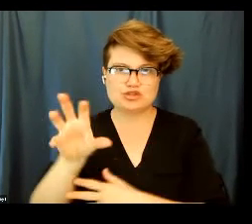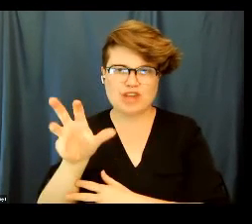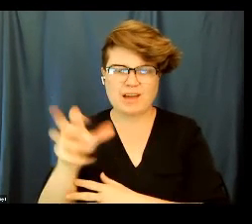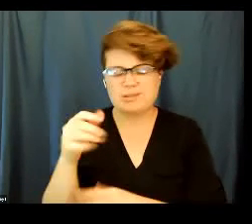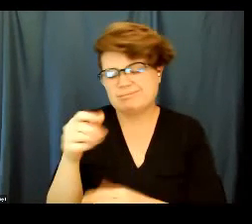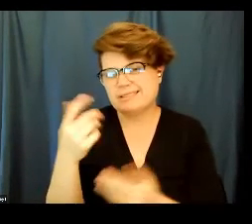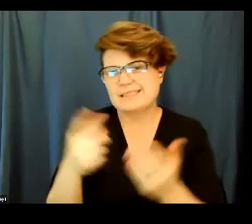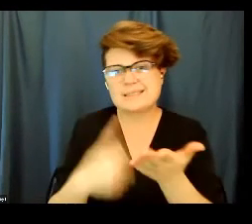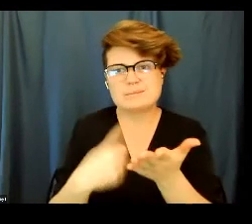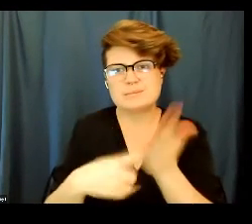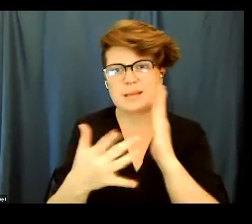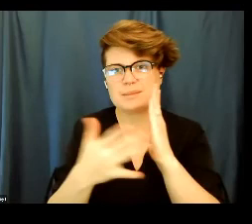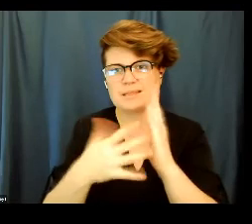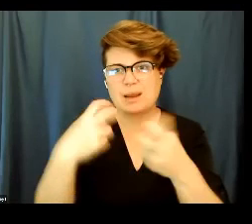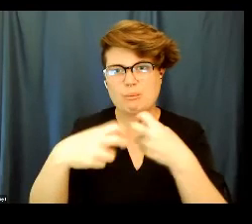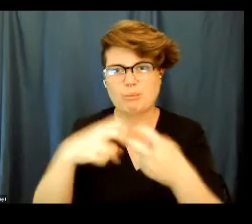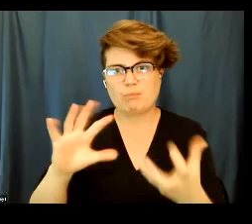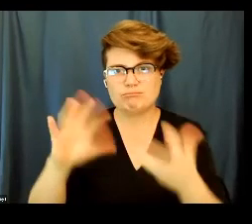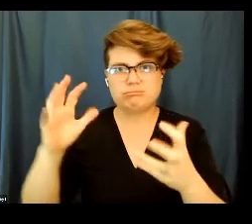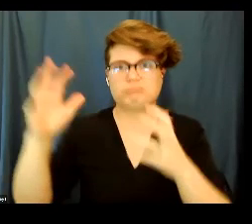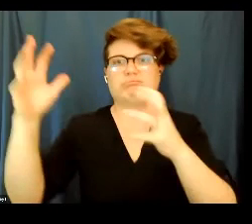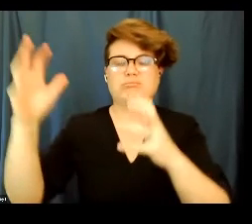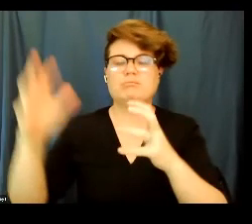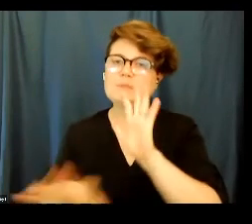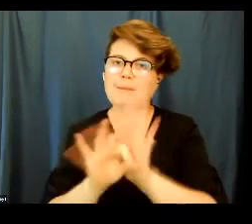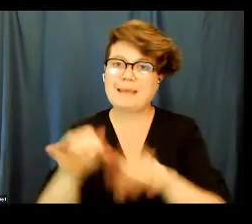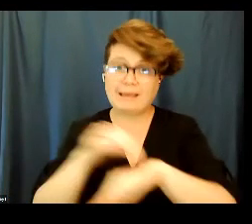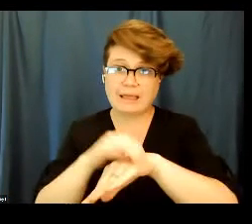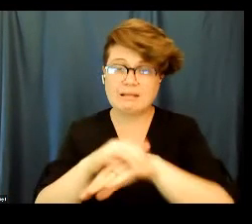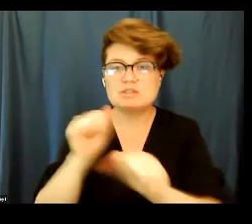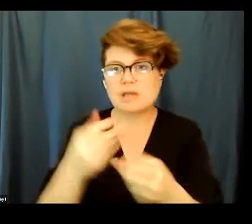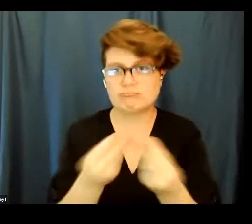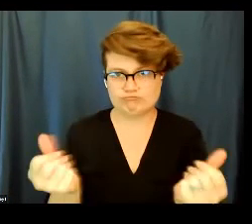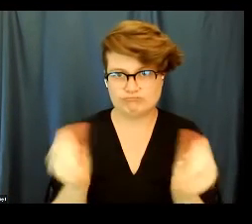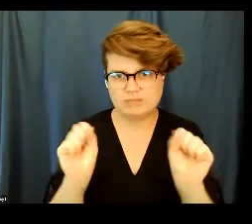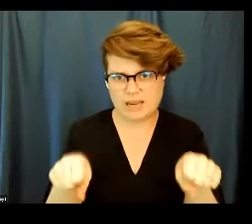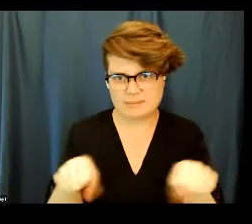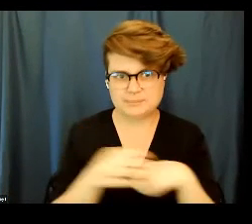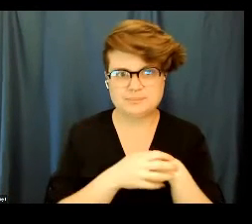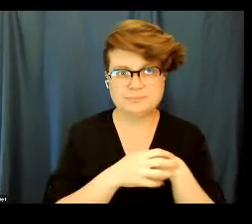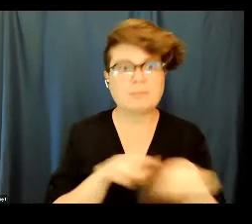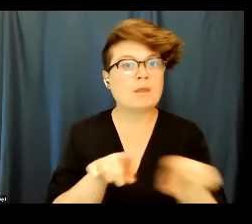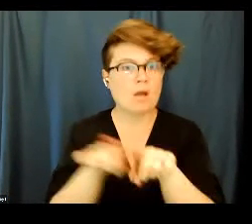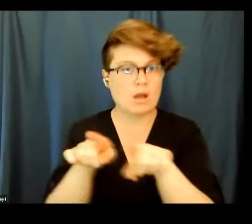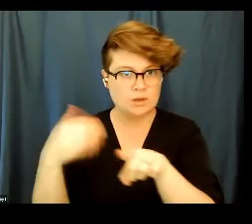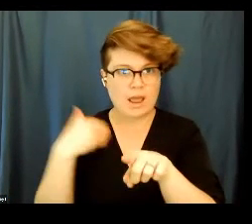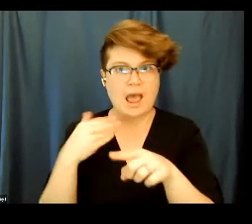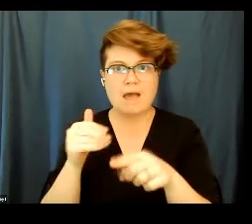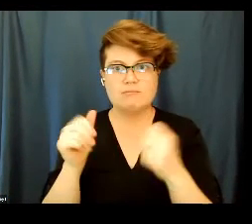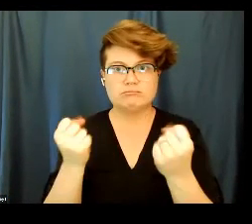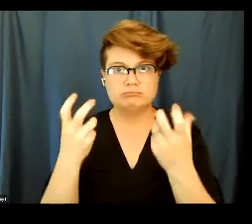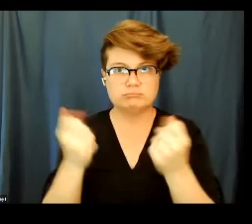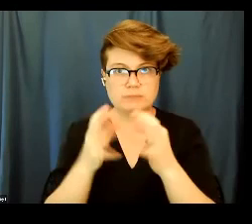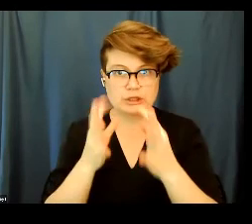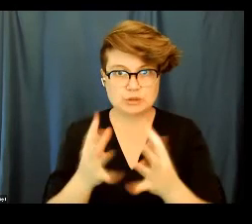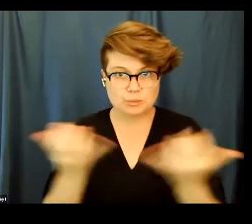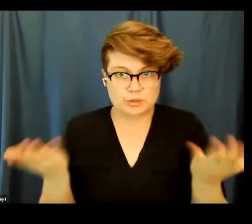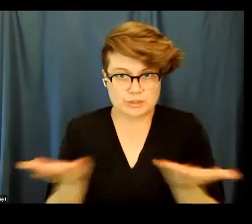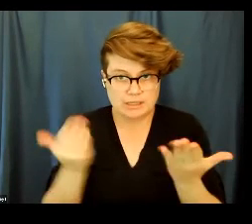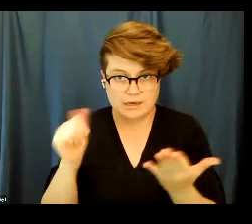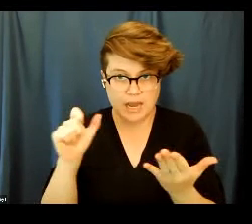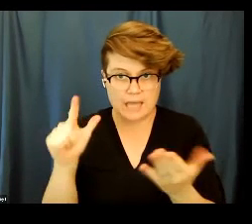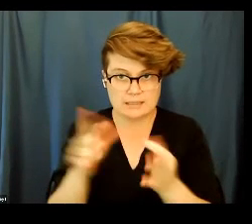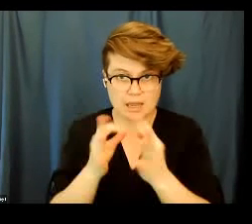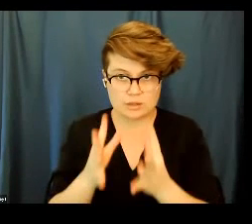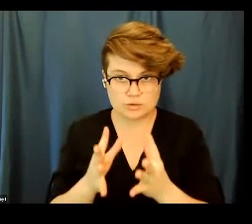issues that you're having if you choose the English channel. We also have ASL interpreters today, and they should be